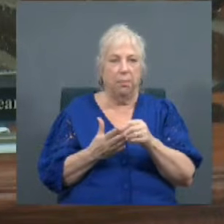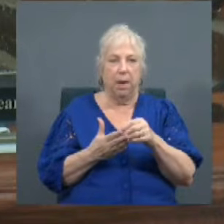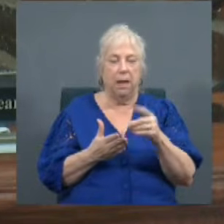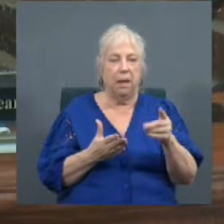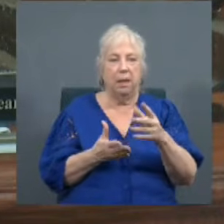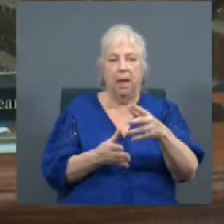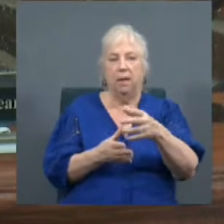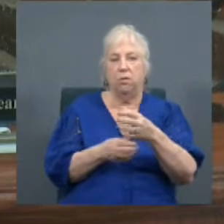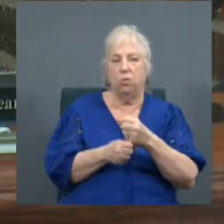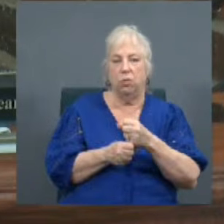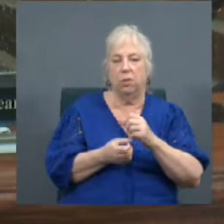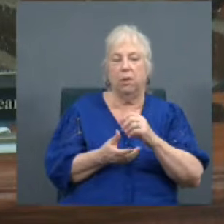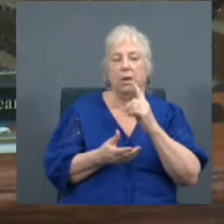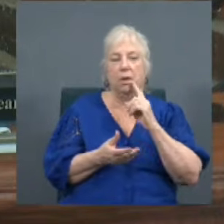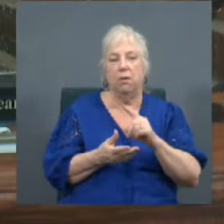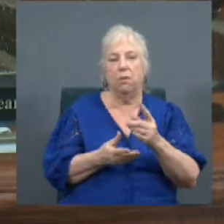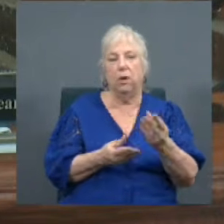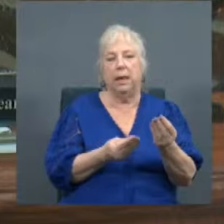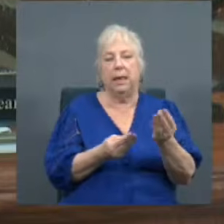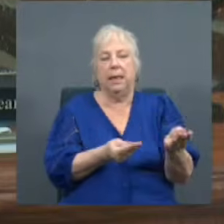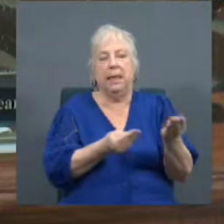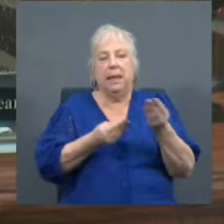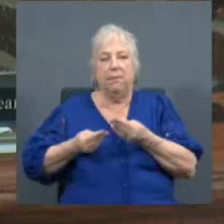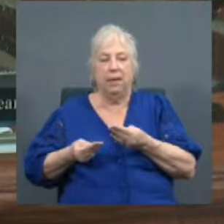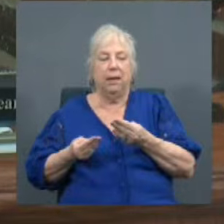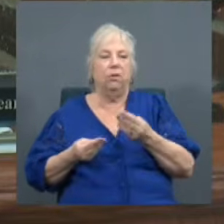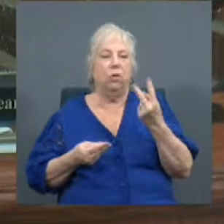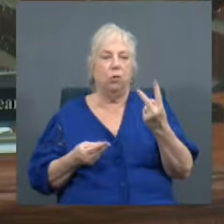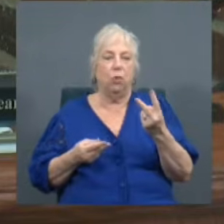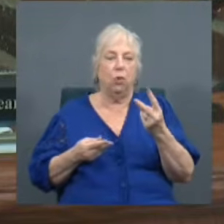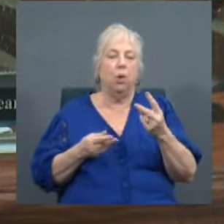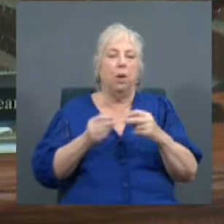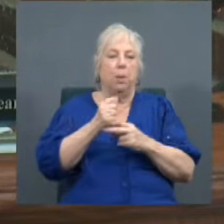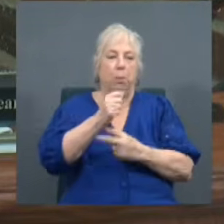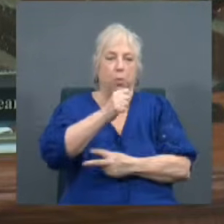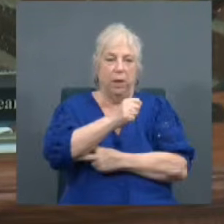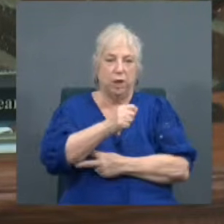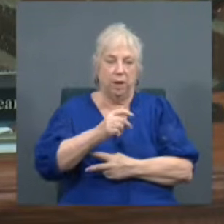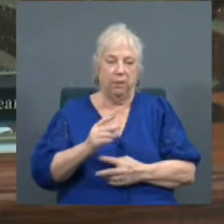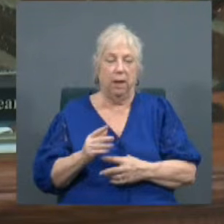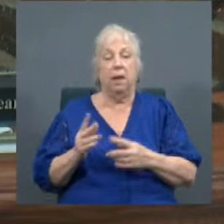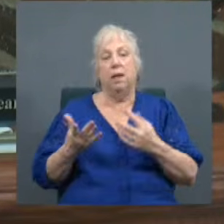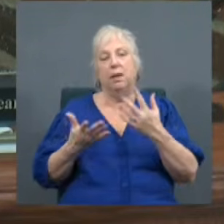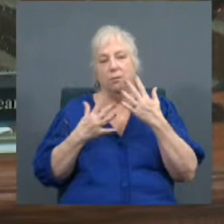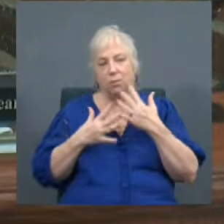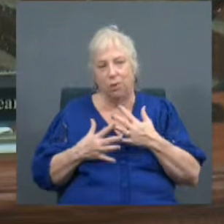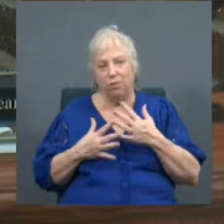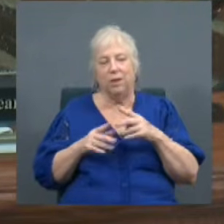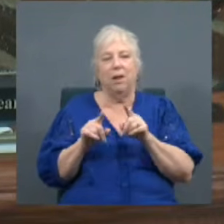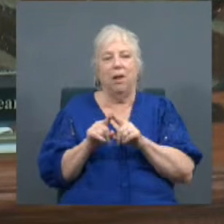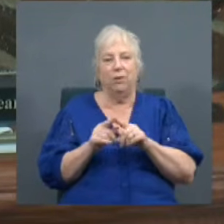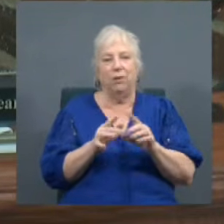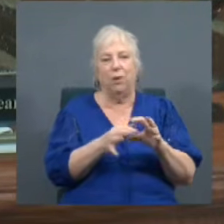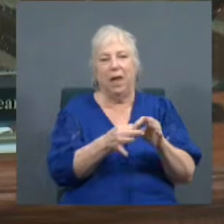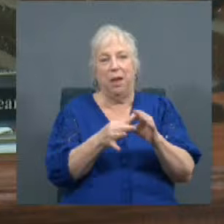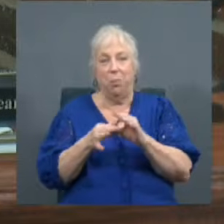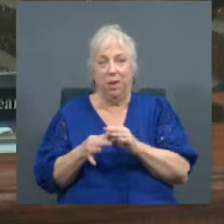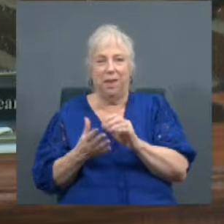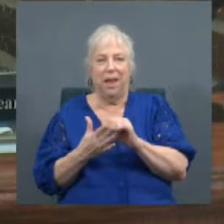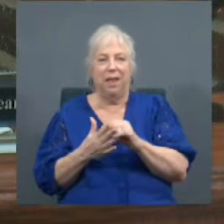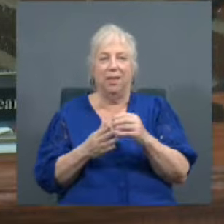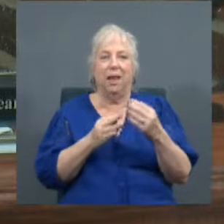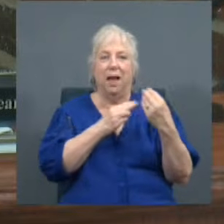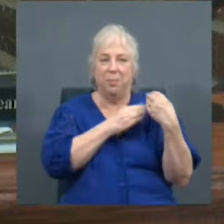tax deduction on giving us two bridges. Unfortunately, they also gave us the obligation of taking care of the bridges,